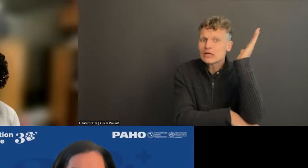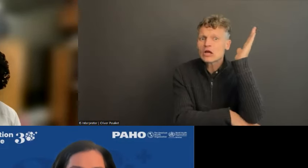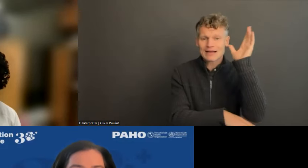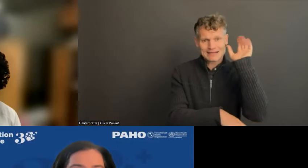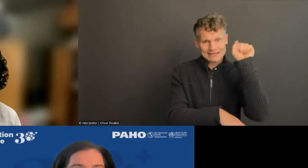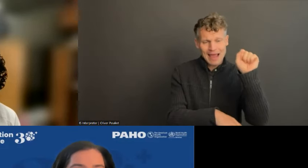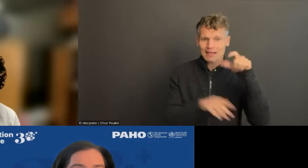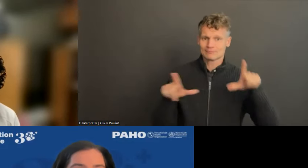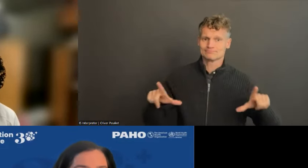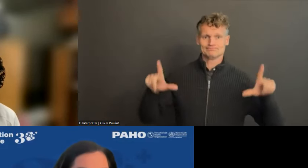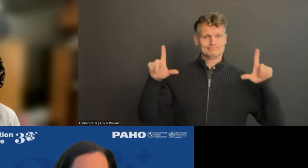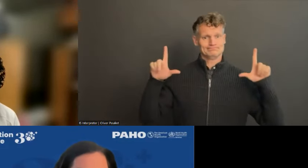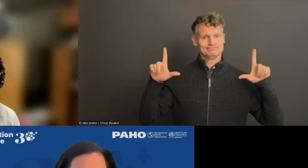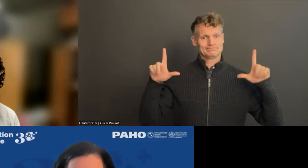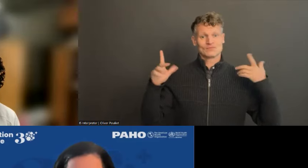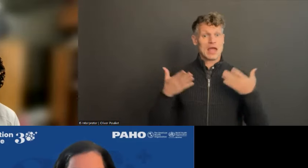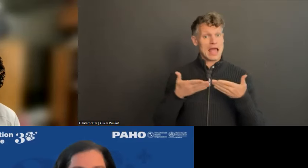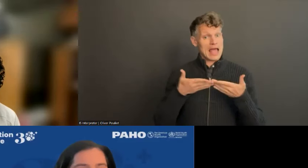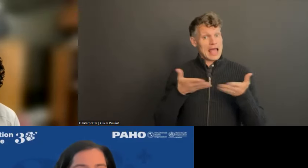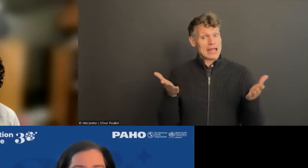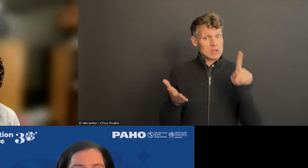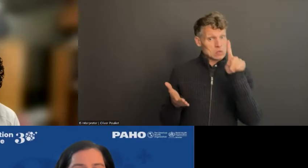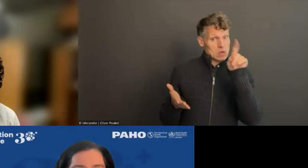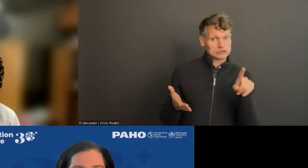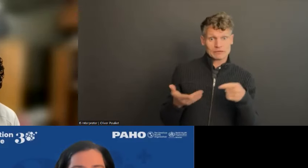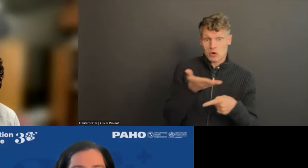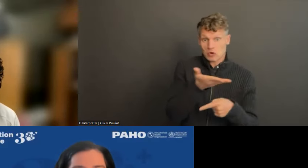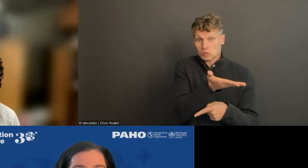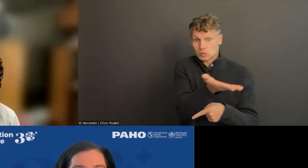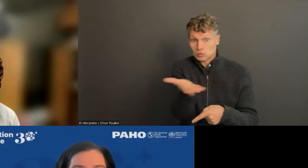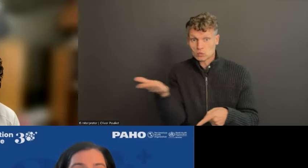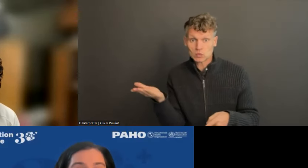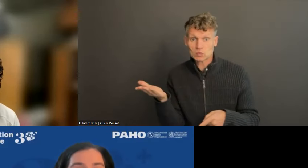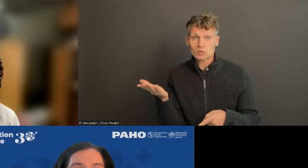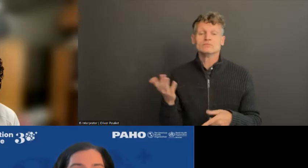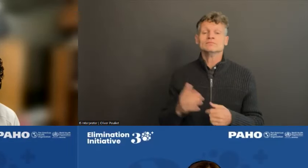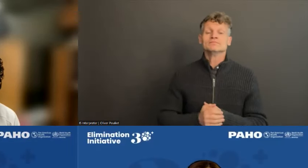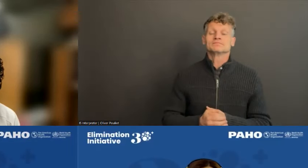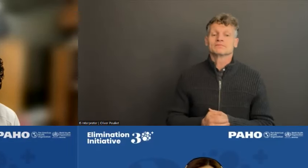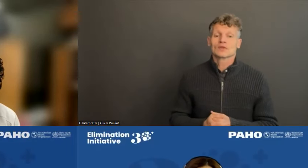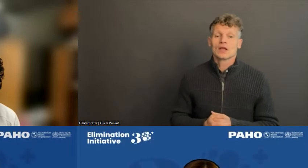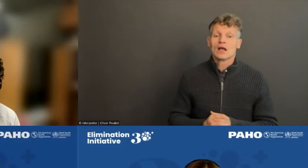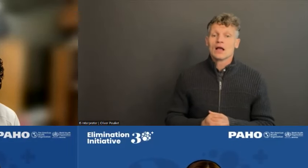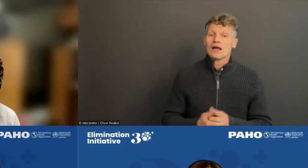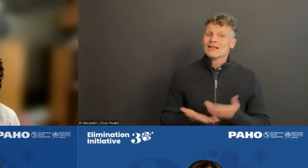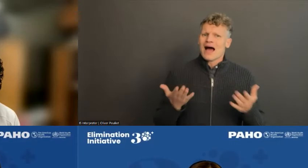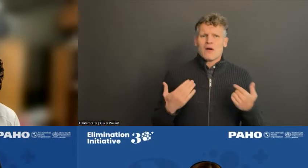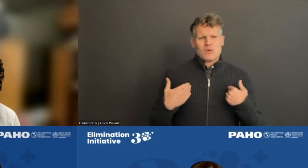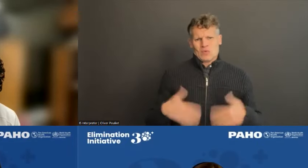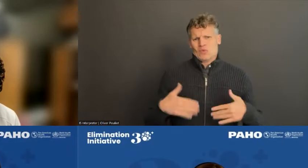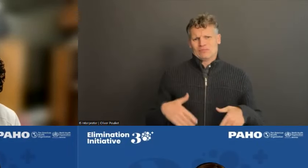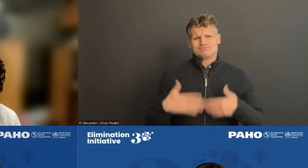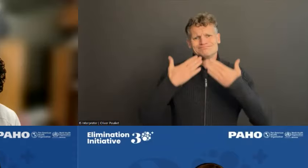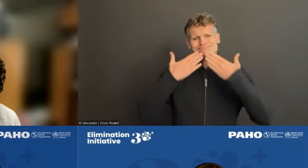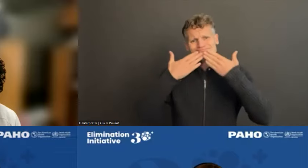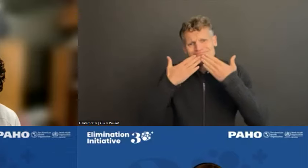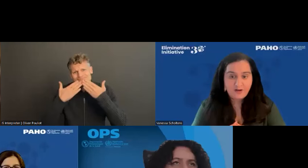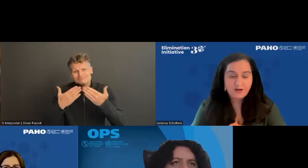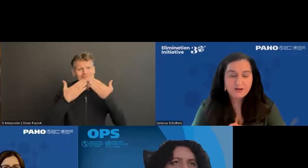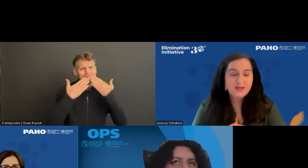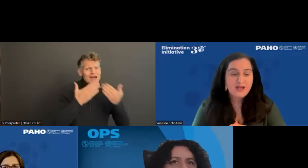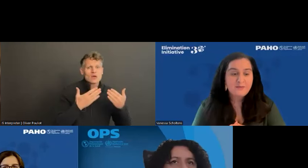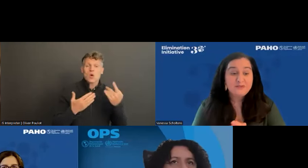participants. While I'll give some time for everyone to come back on camera, but I want to thank everyone who submitted questions